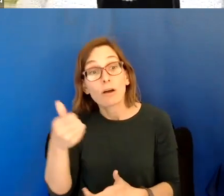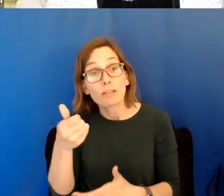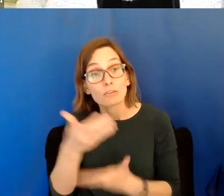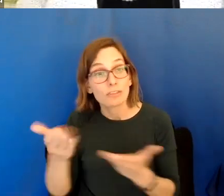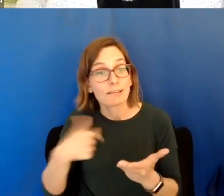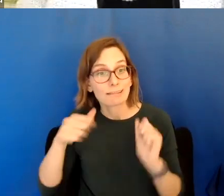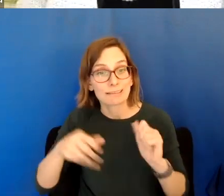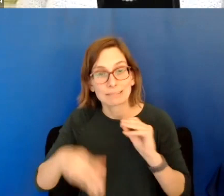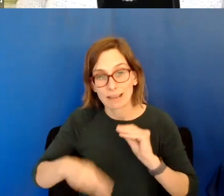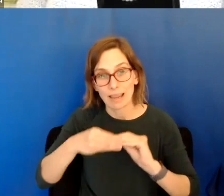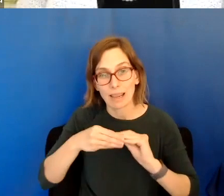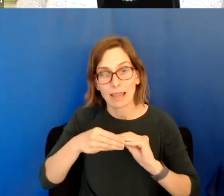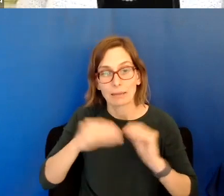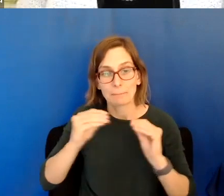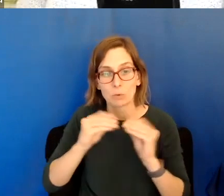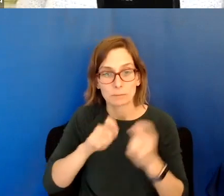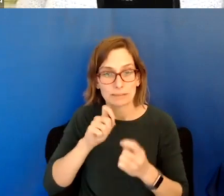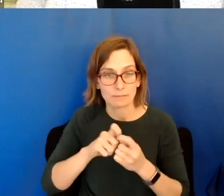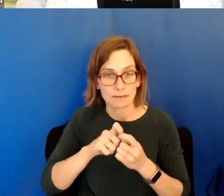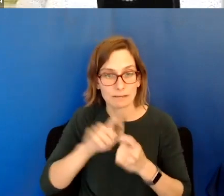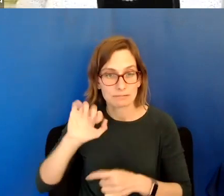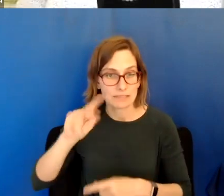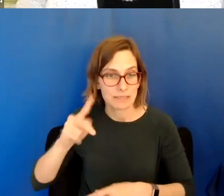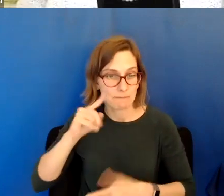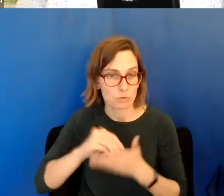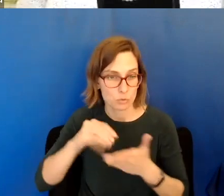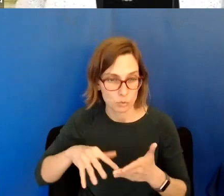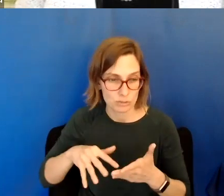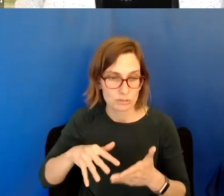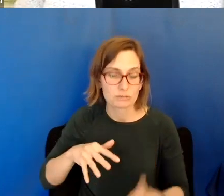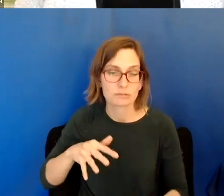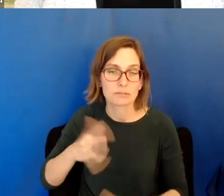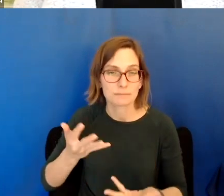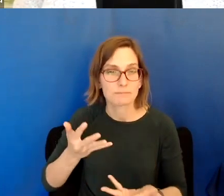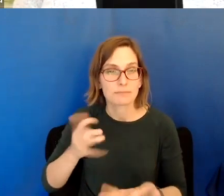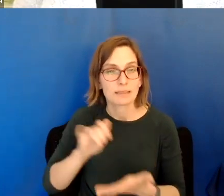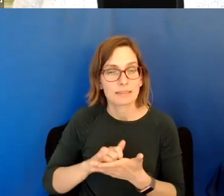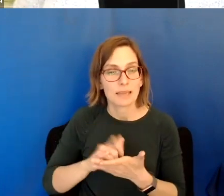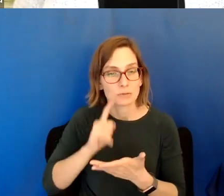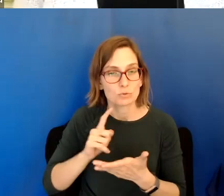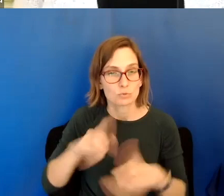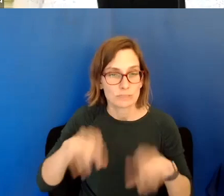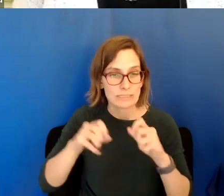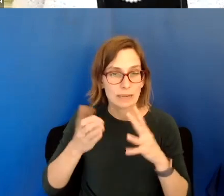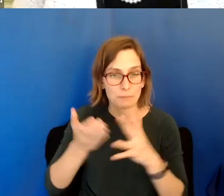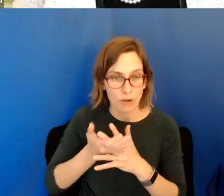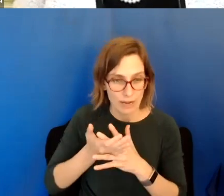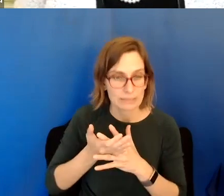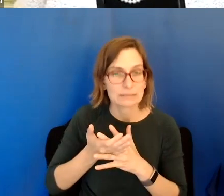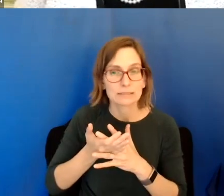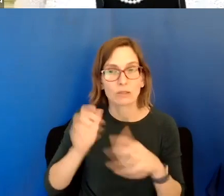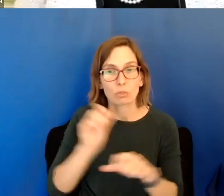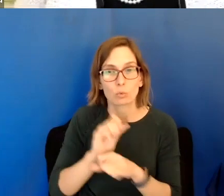is more so specifically a tip for students, and it's to take breaks. The work